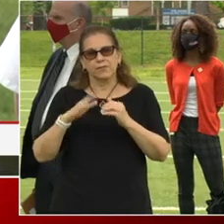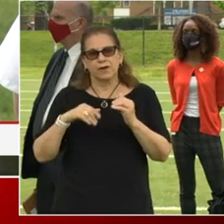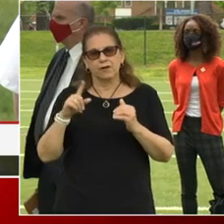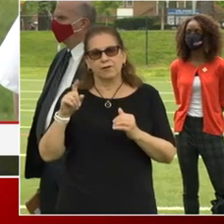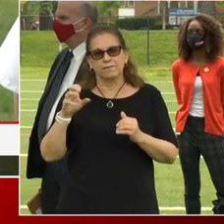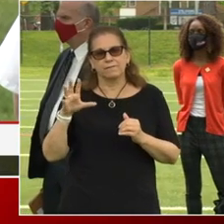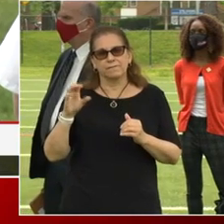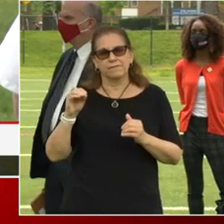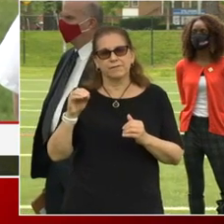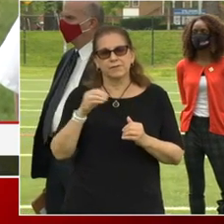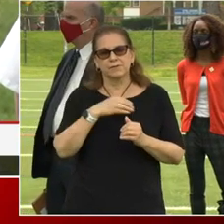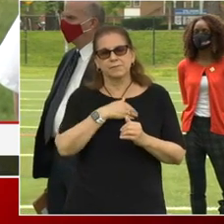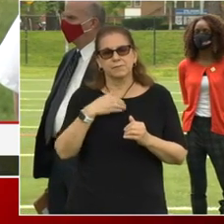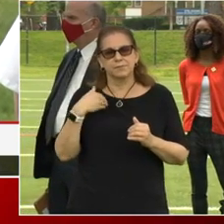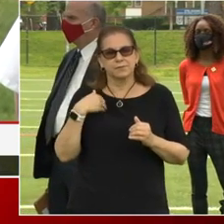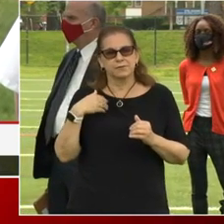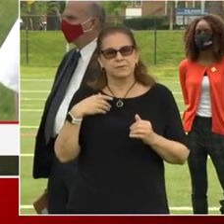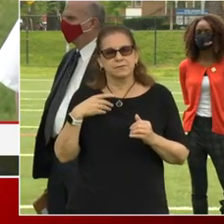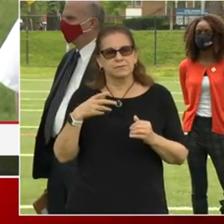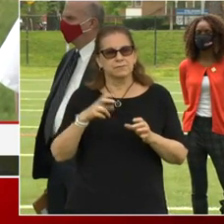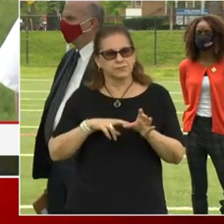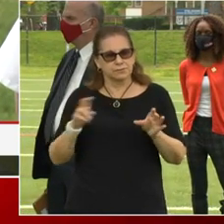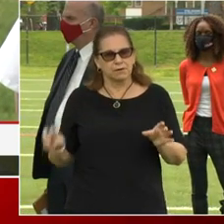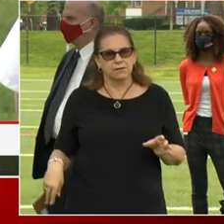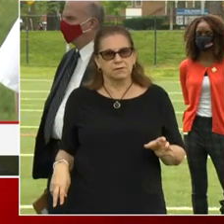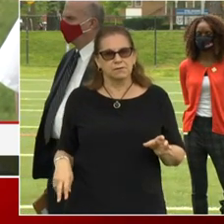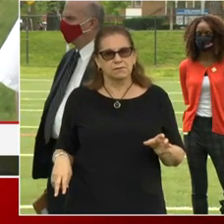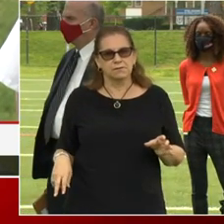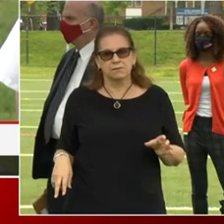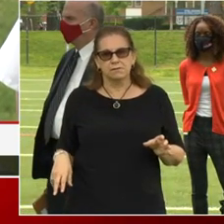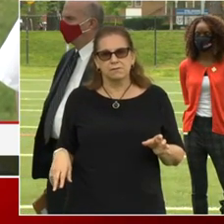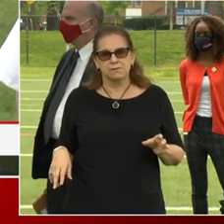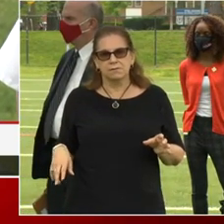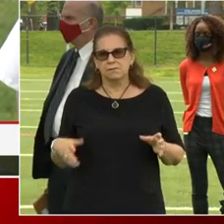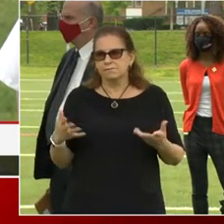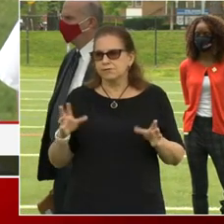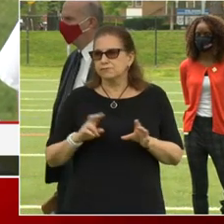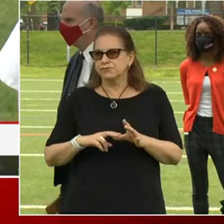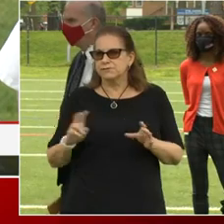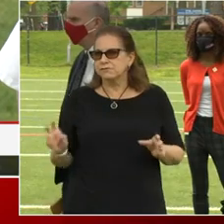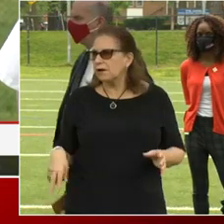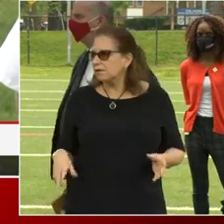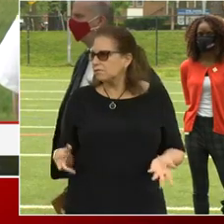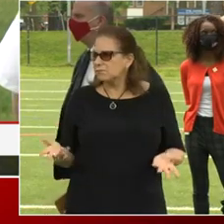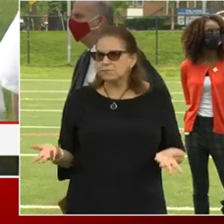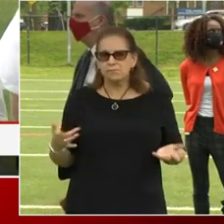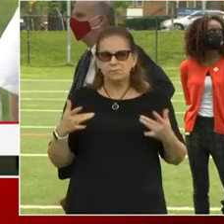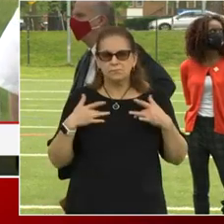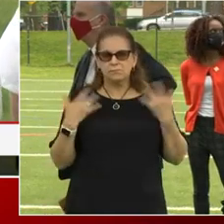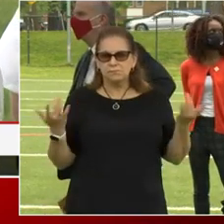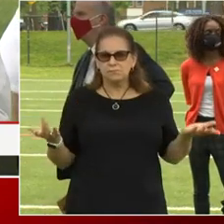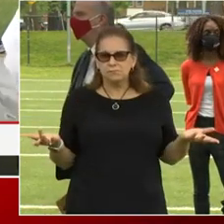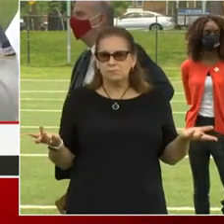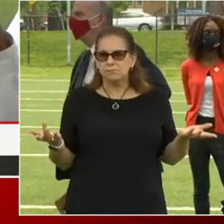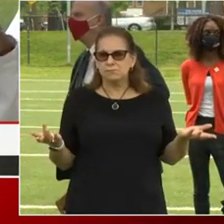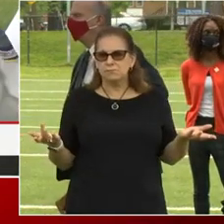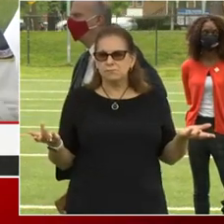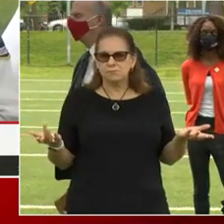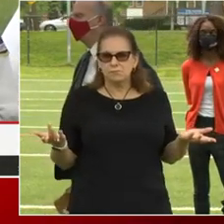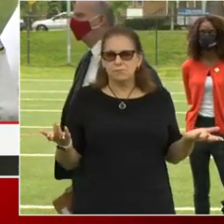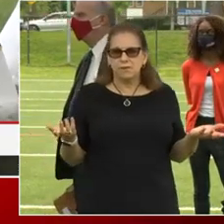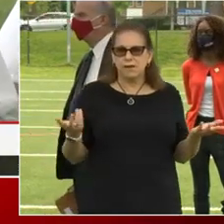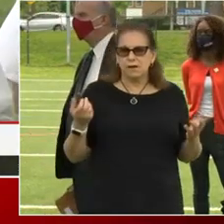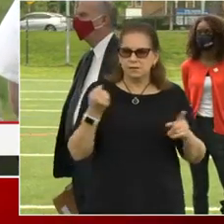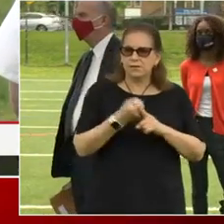strength of the rank and file is less than 3,300, the lowest number in decades. Can we have your response to this, since you're here now, how this will